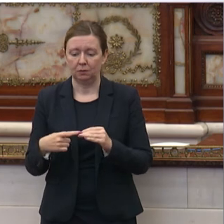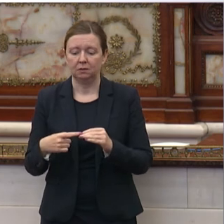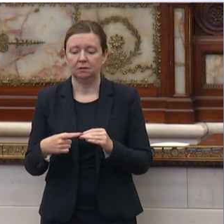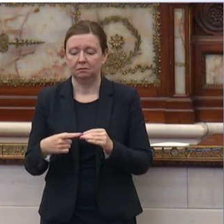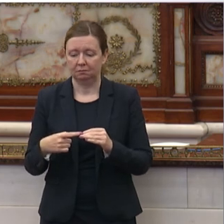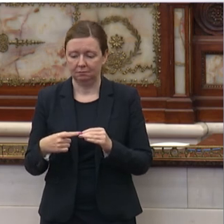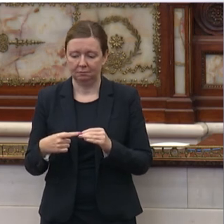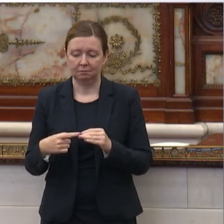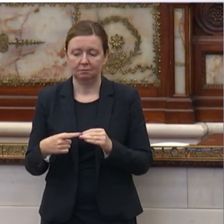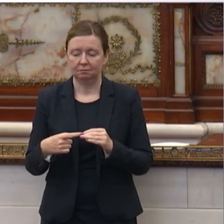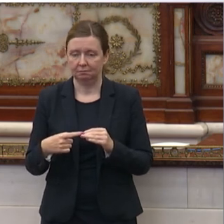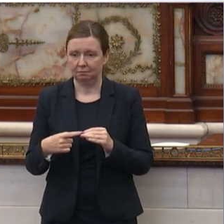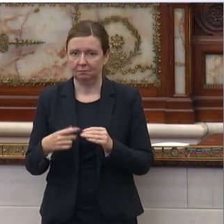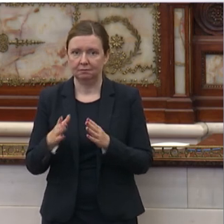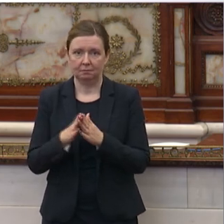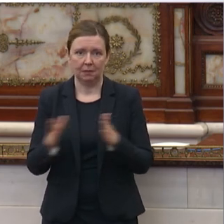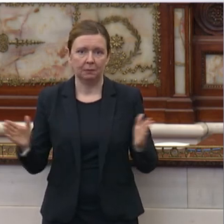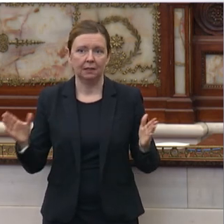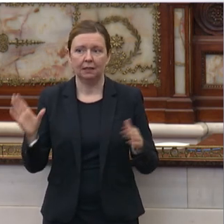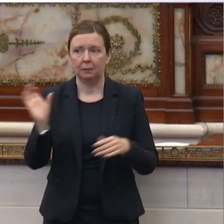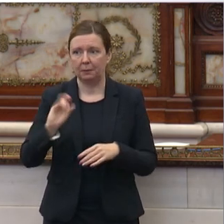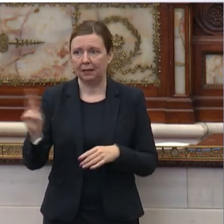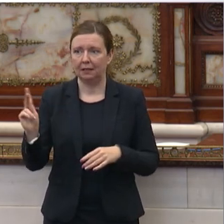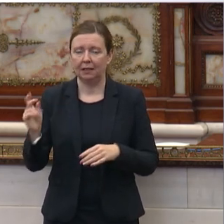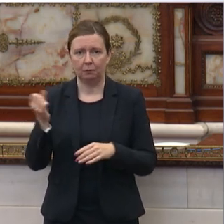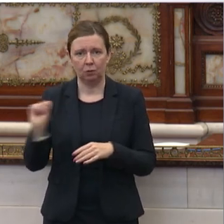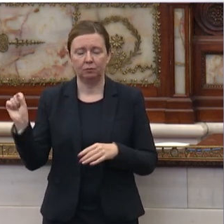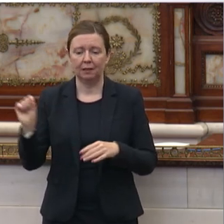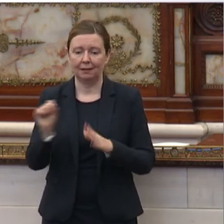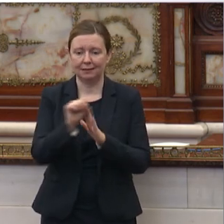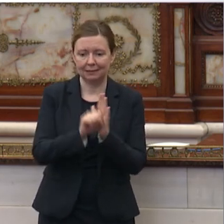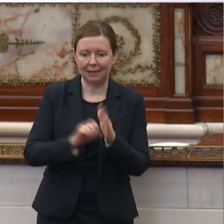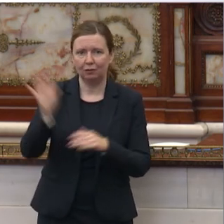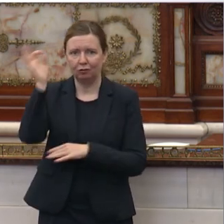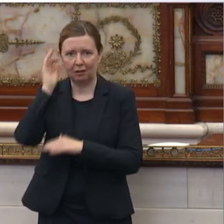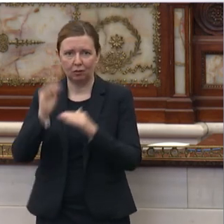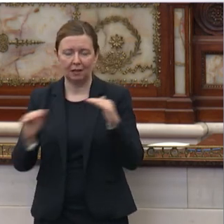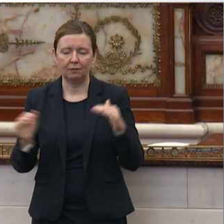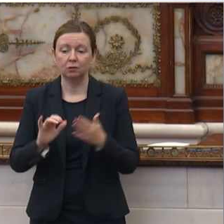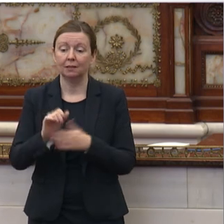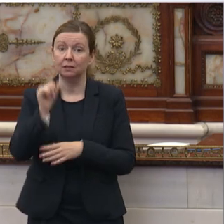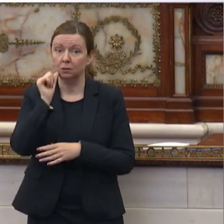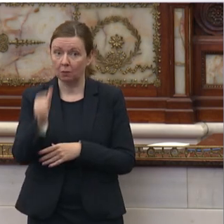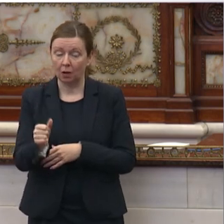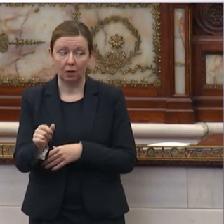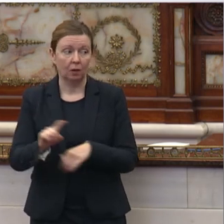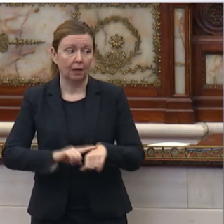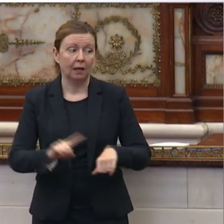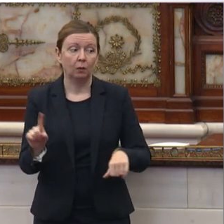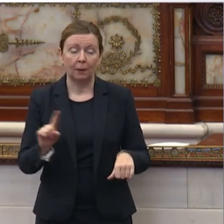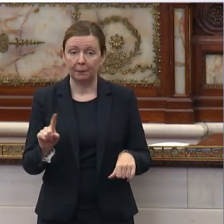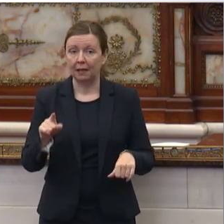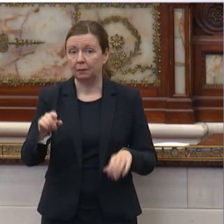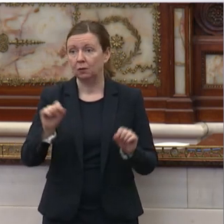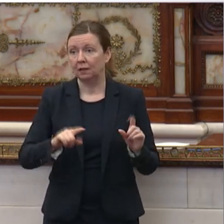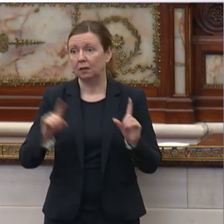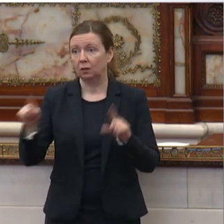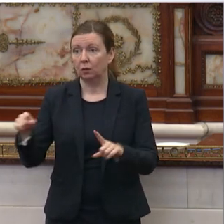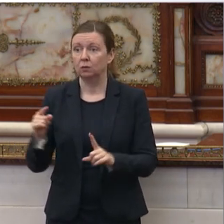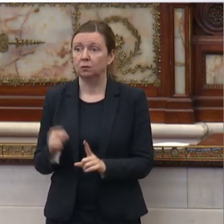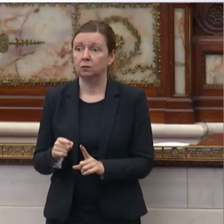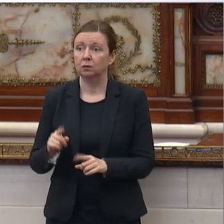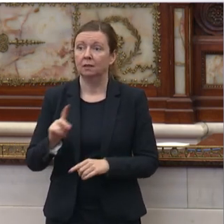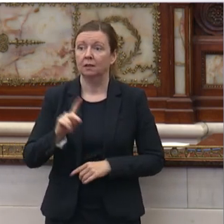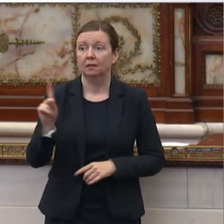both at the federal, state, and local level. So once again, that'll be tomorrow at 1 p.m. You can go to